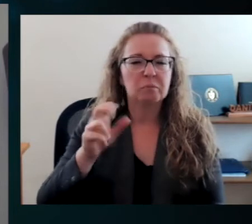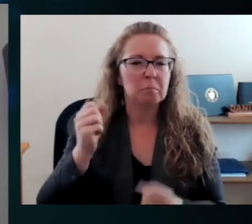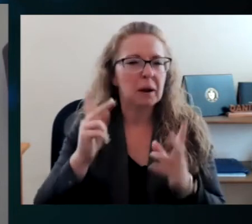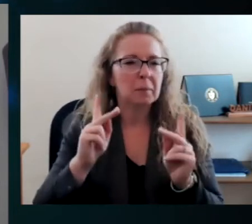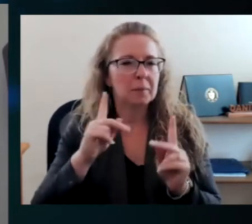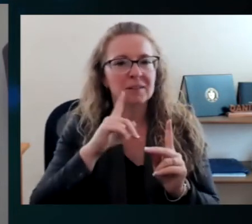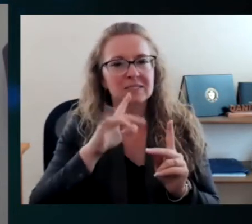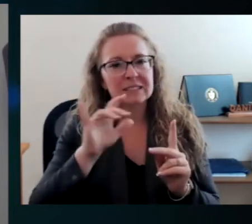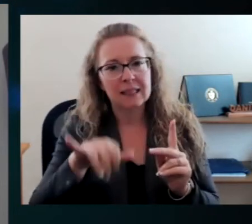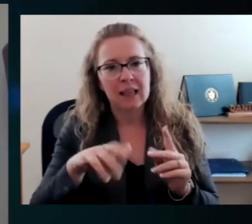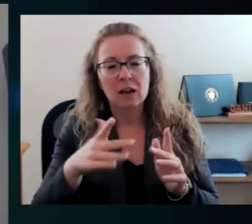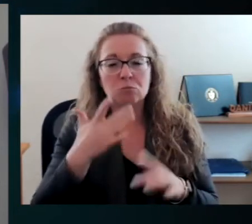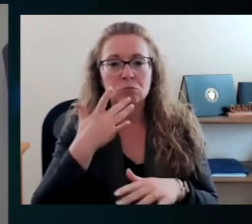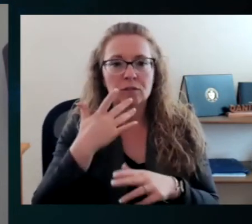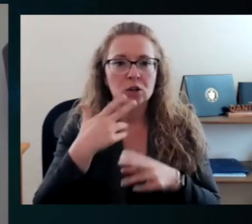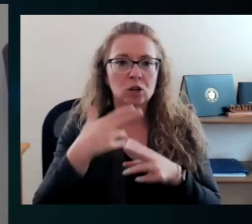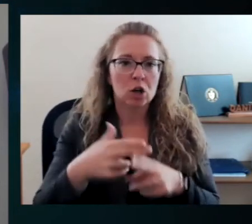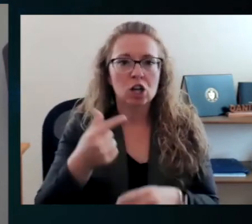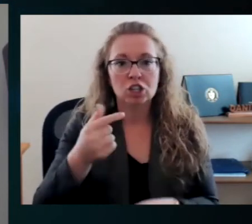what they prefer as well.